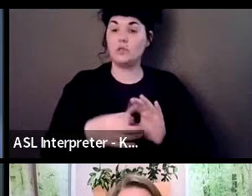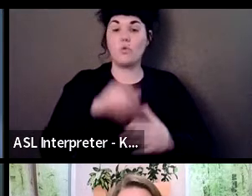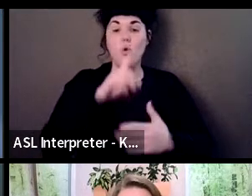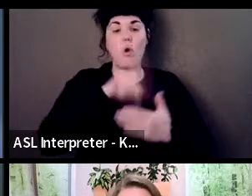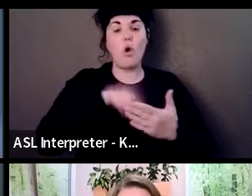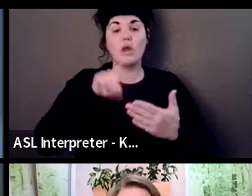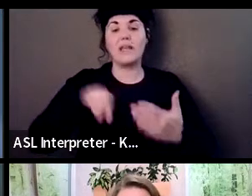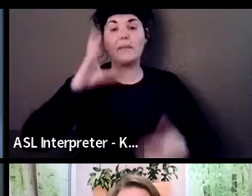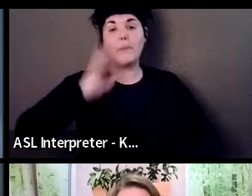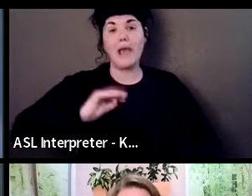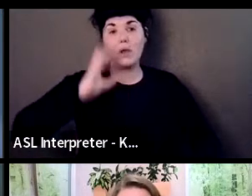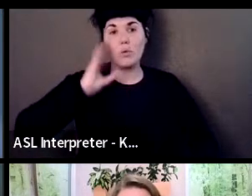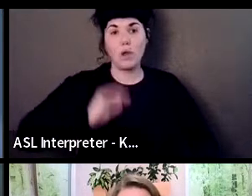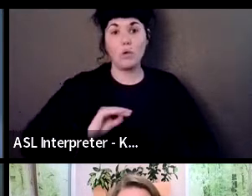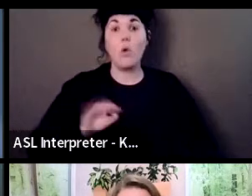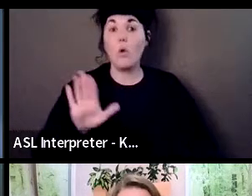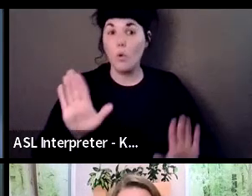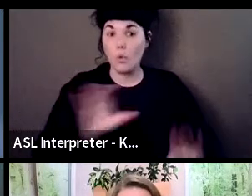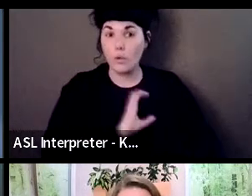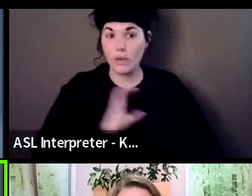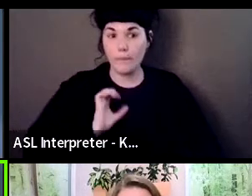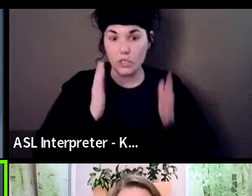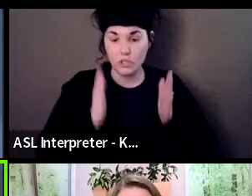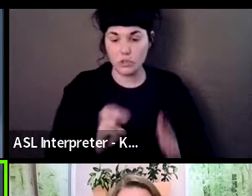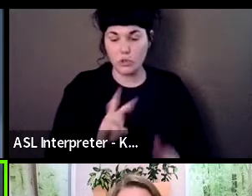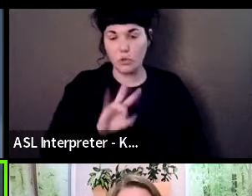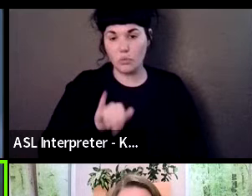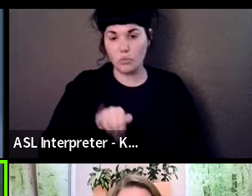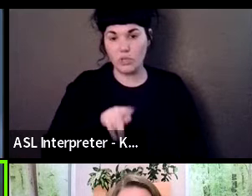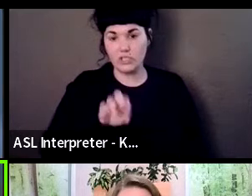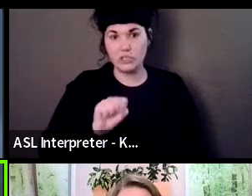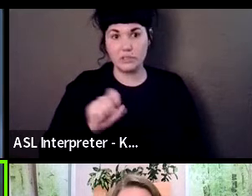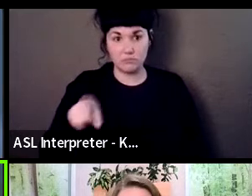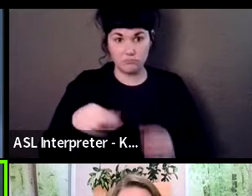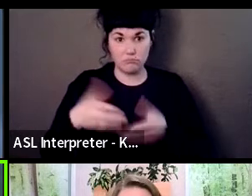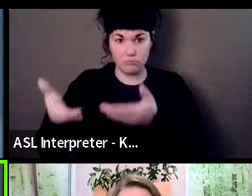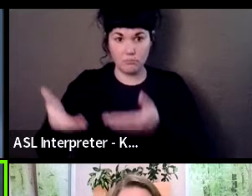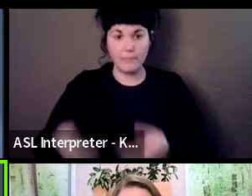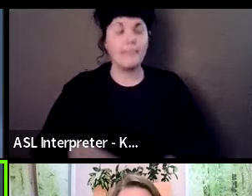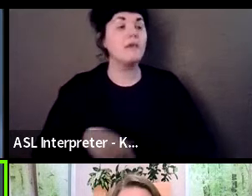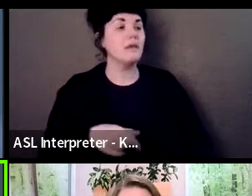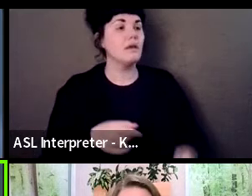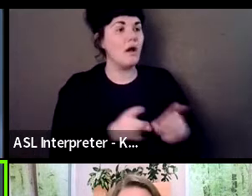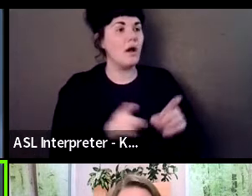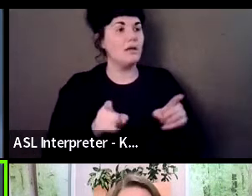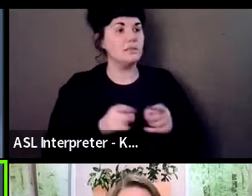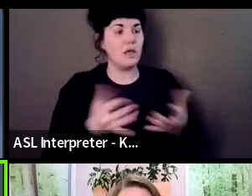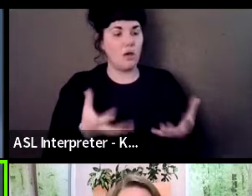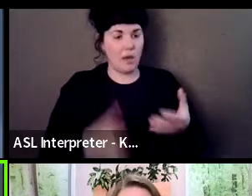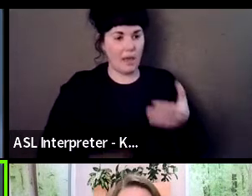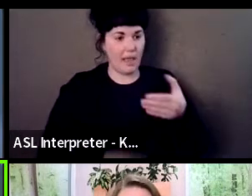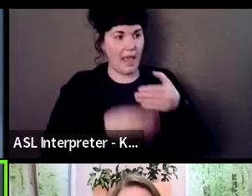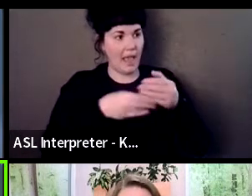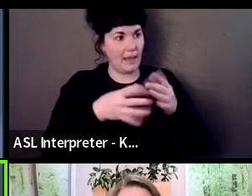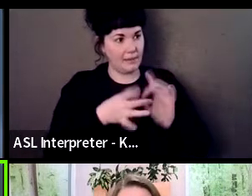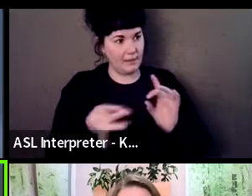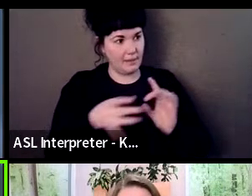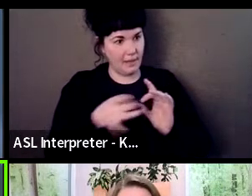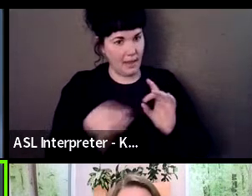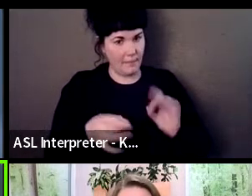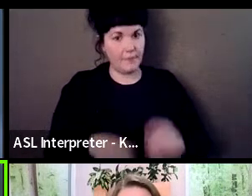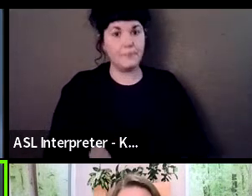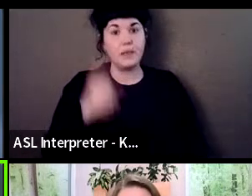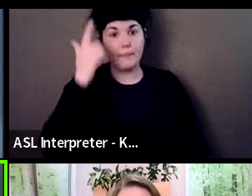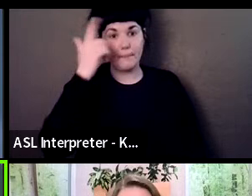sorry, Commissioner Witches, go ahead. I would add to that, given the due diligence that Commissioner Clark has